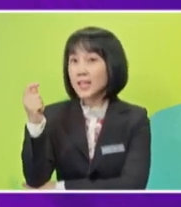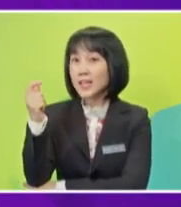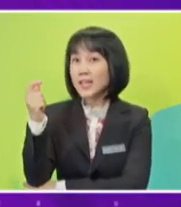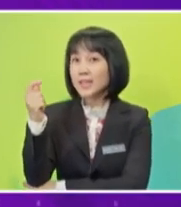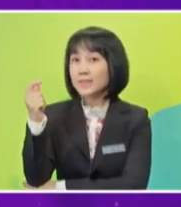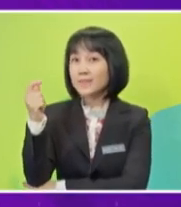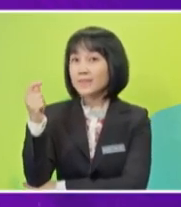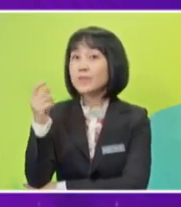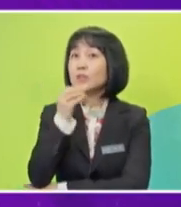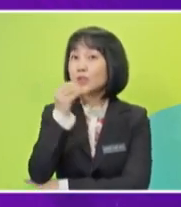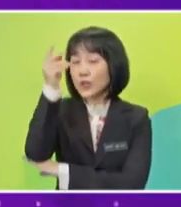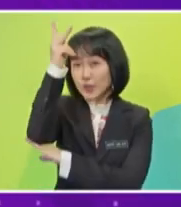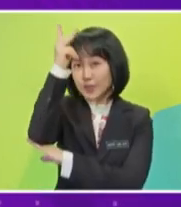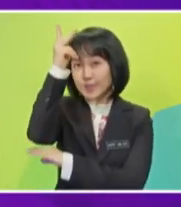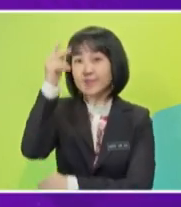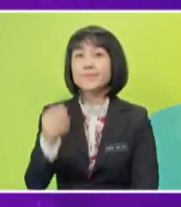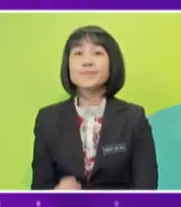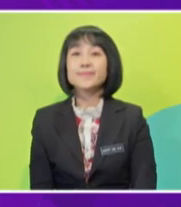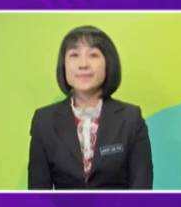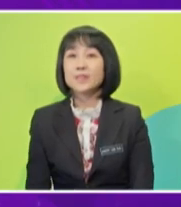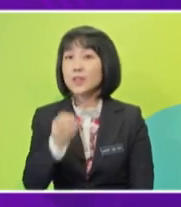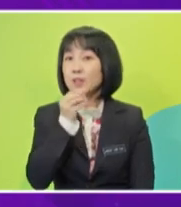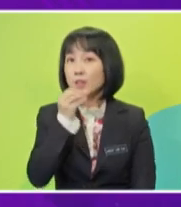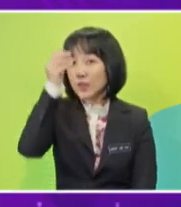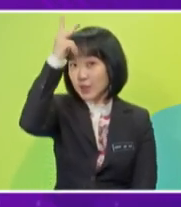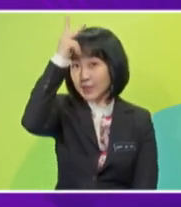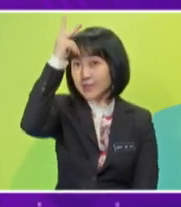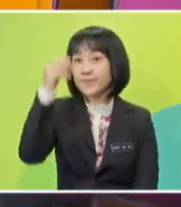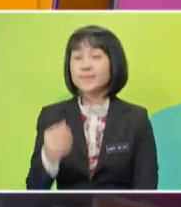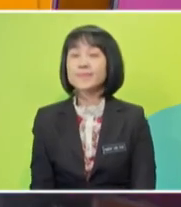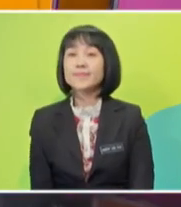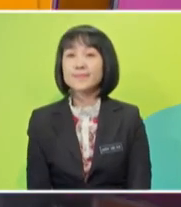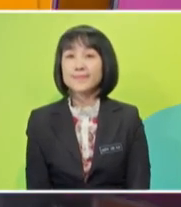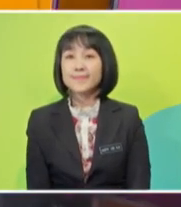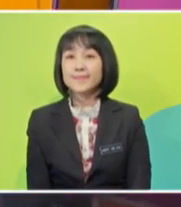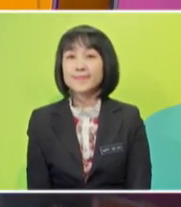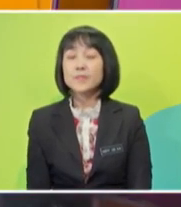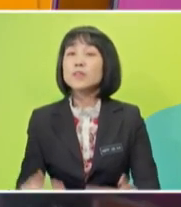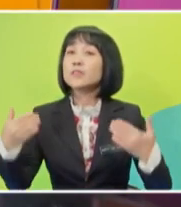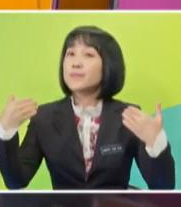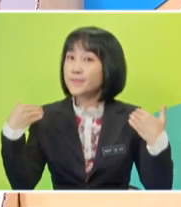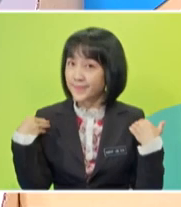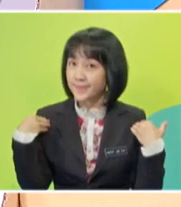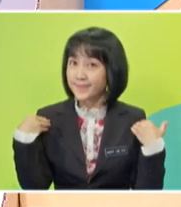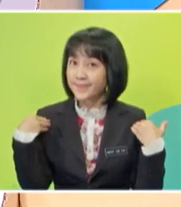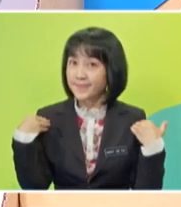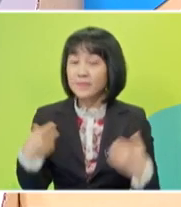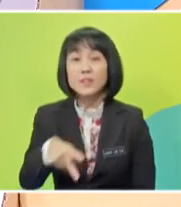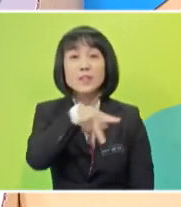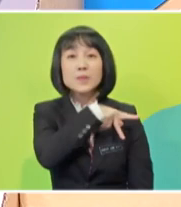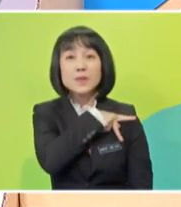G-O-A-T. Goat. Goat. We also have polar